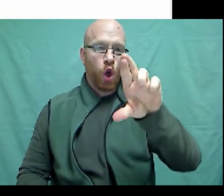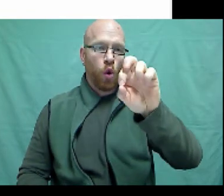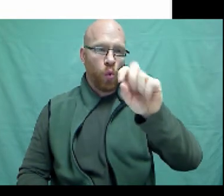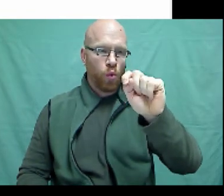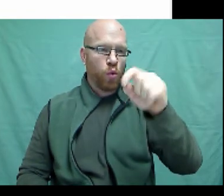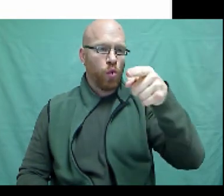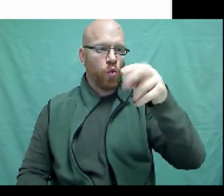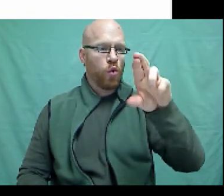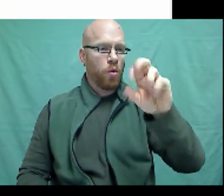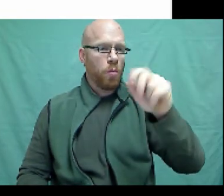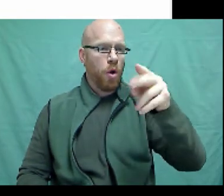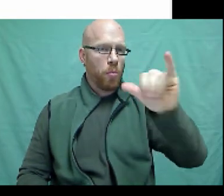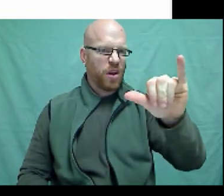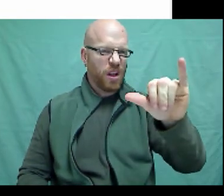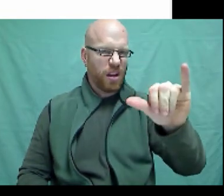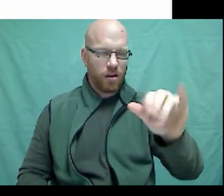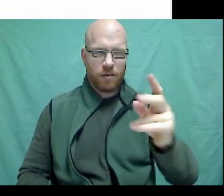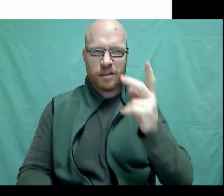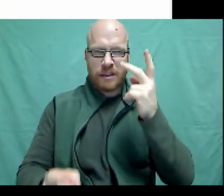using the square root property.